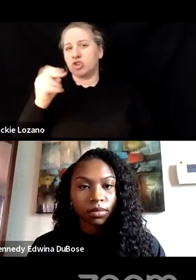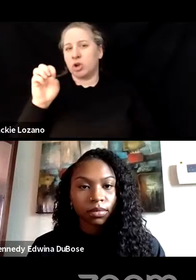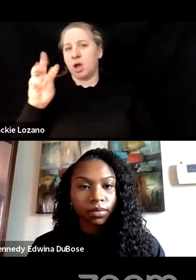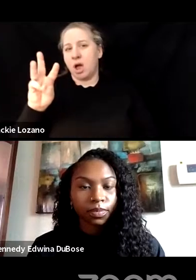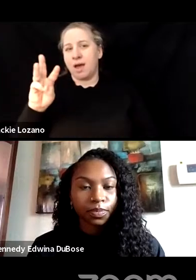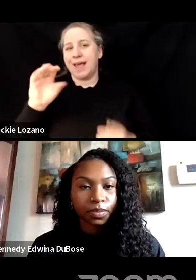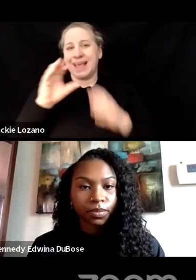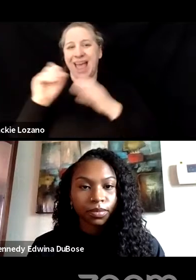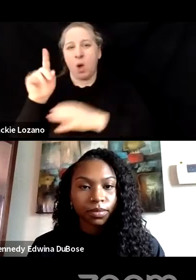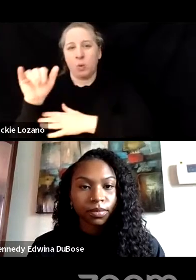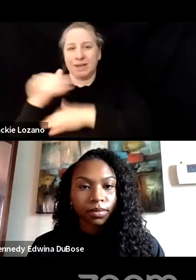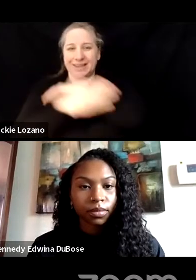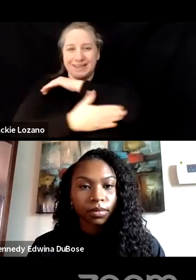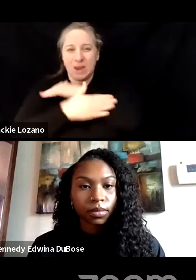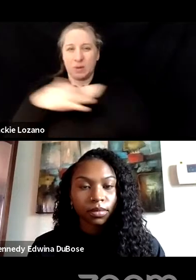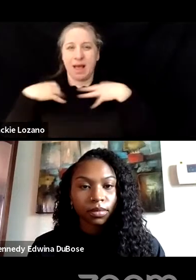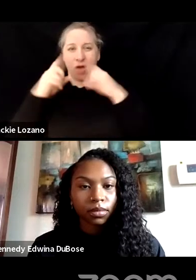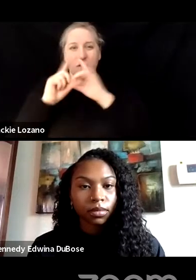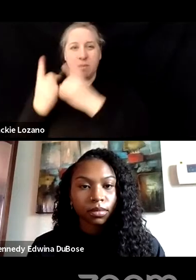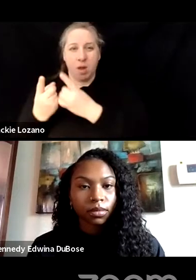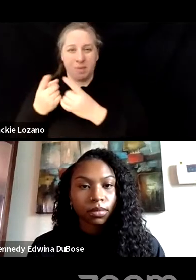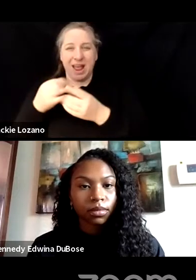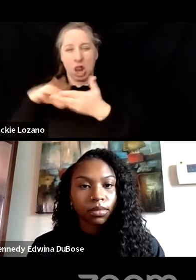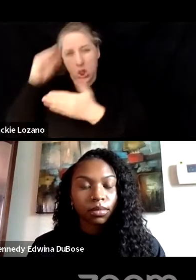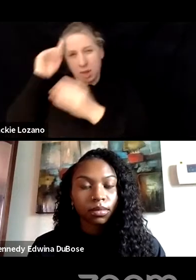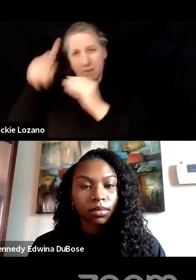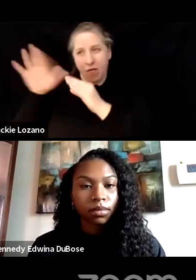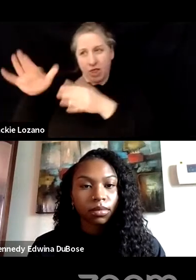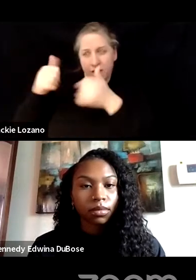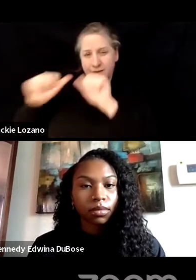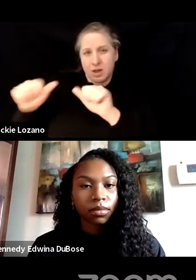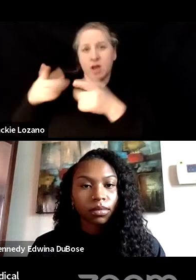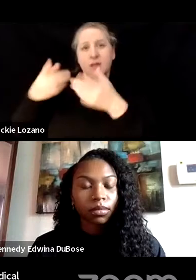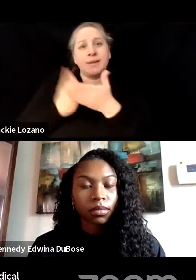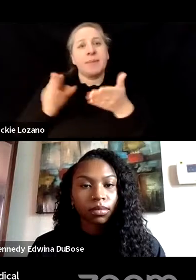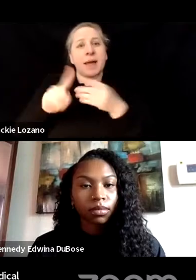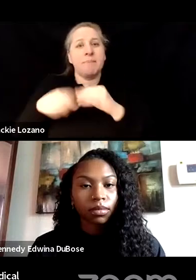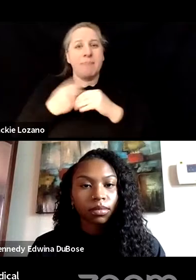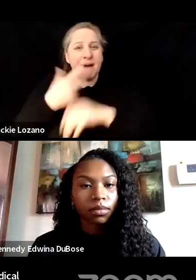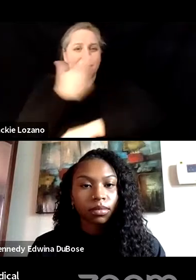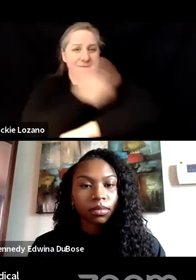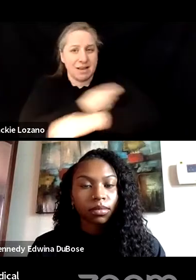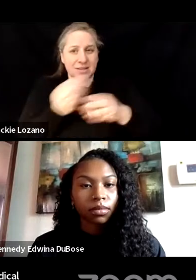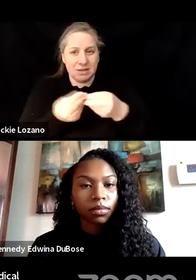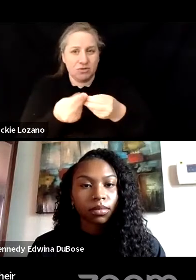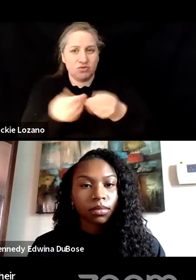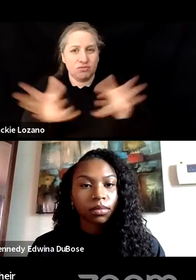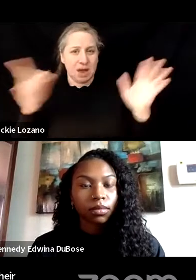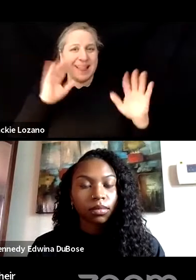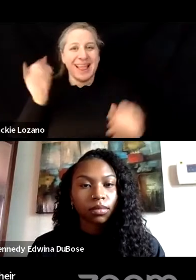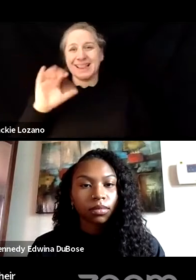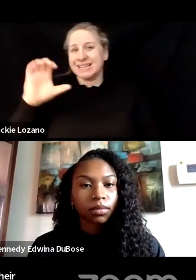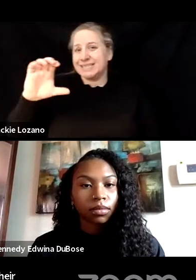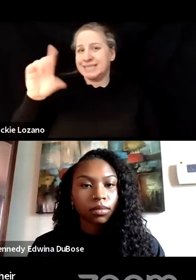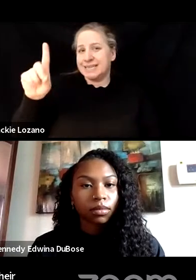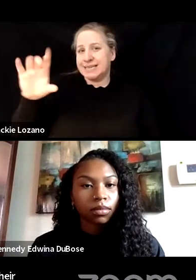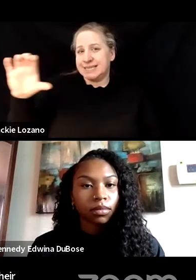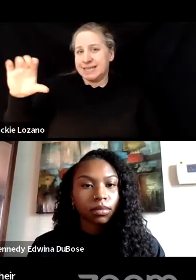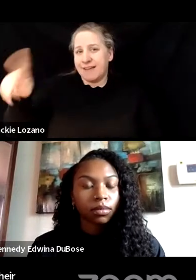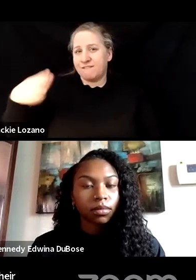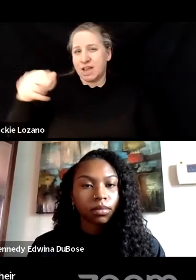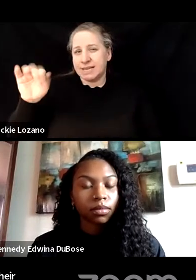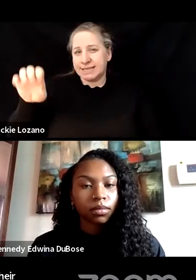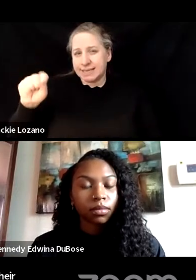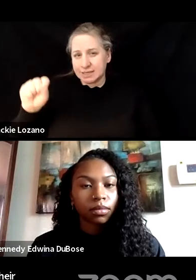vaccination clinics and learn a little bit more about their efforts. And something about vaccine distribution is like the CDC phases and who's eligible to get